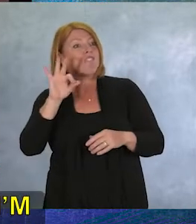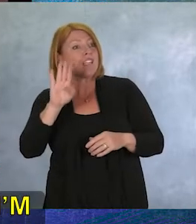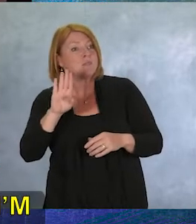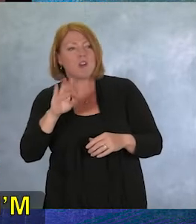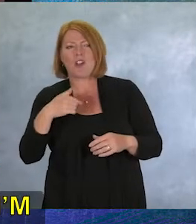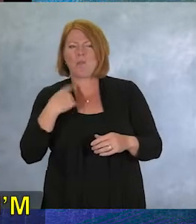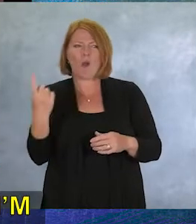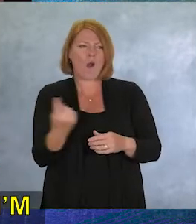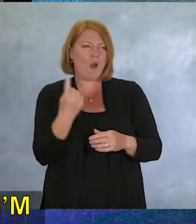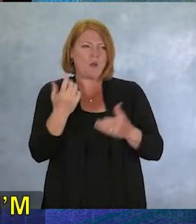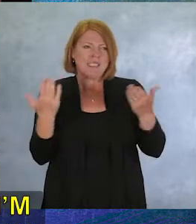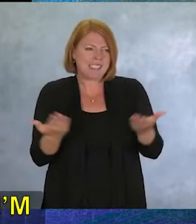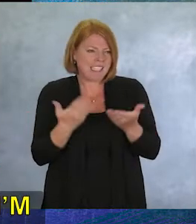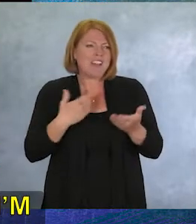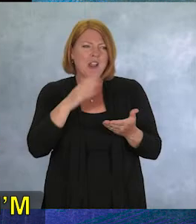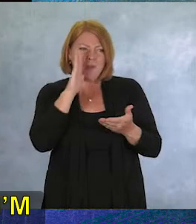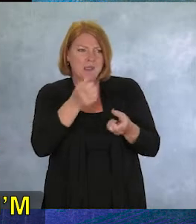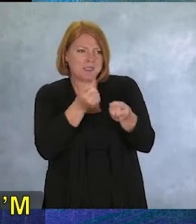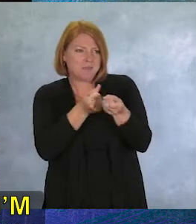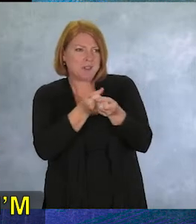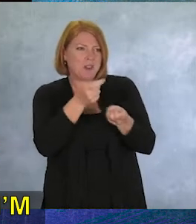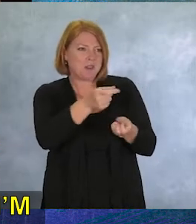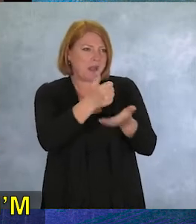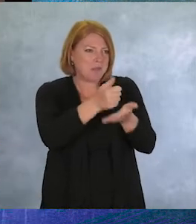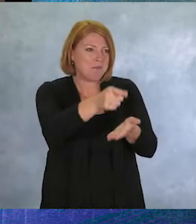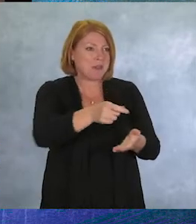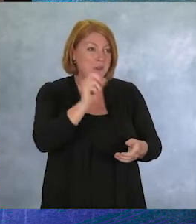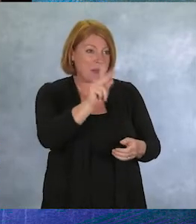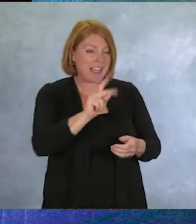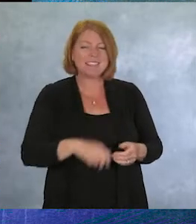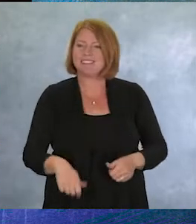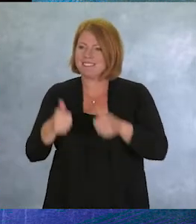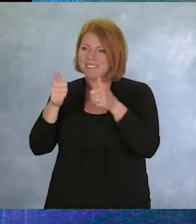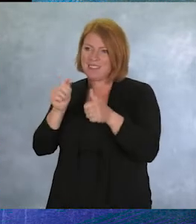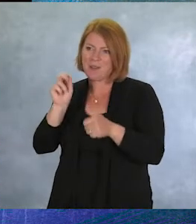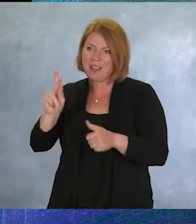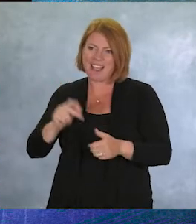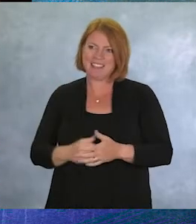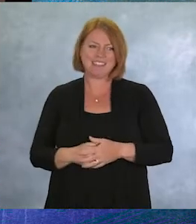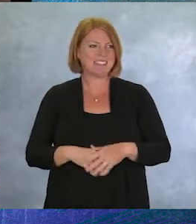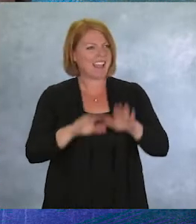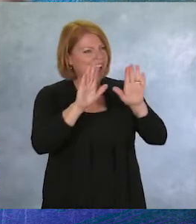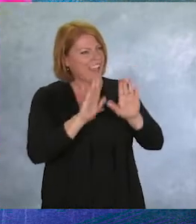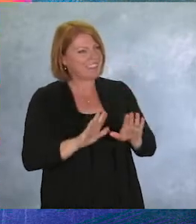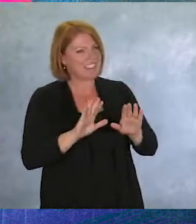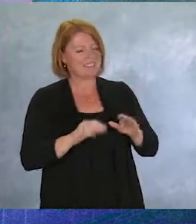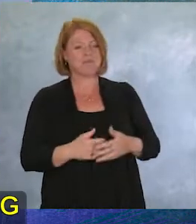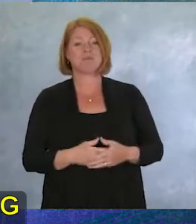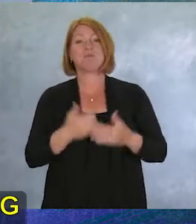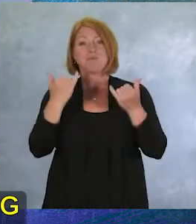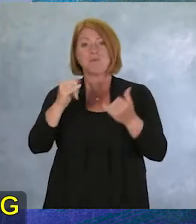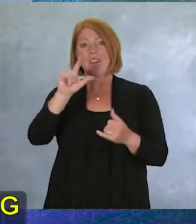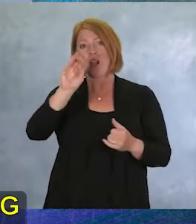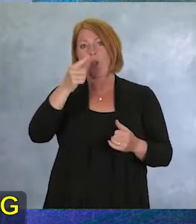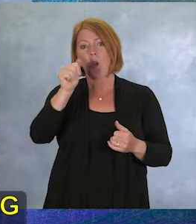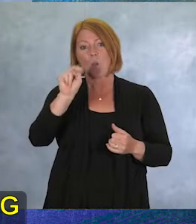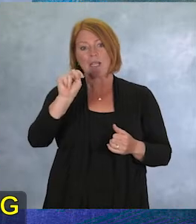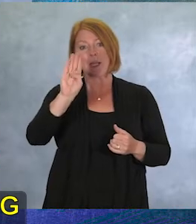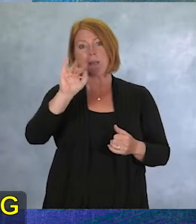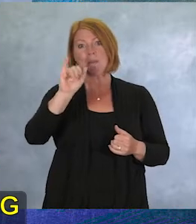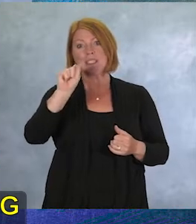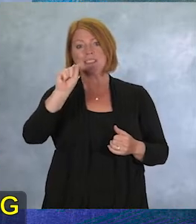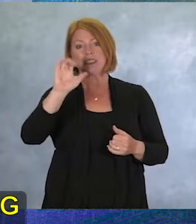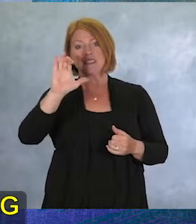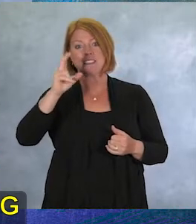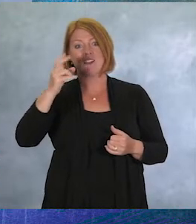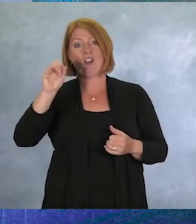I mean, I'm always around and I'm always happy to help you, okay? Okay. Excellent. Thank you. Logan Bischoff is a